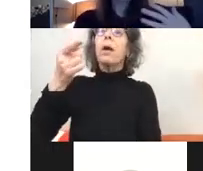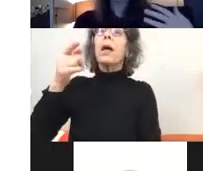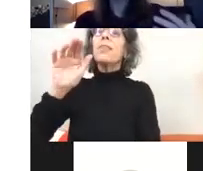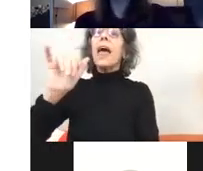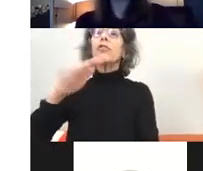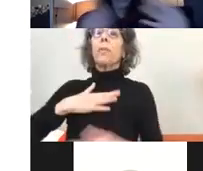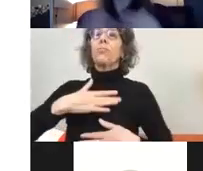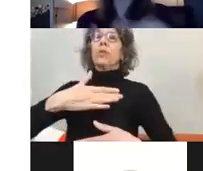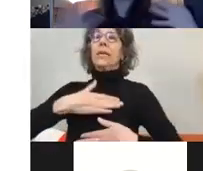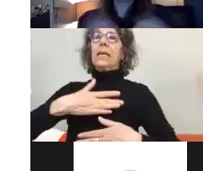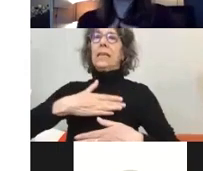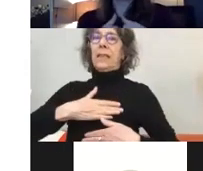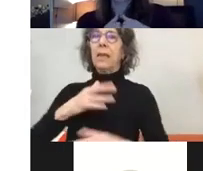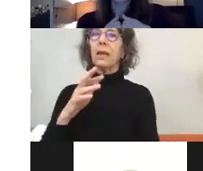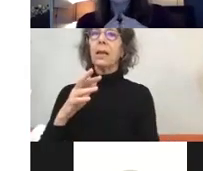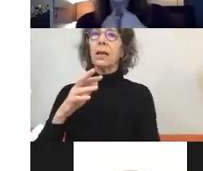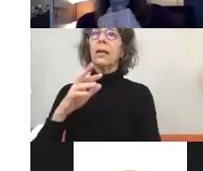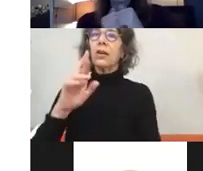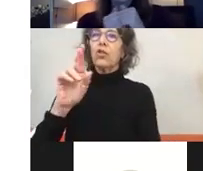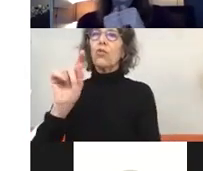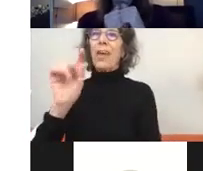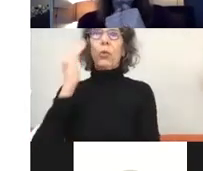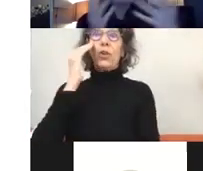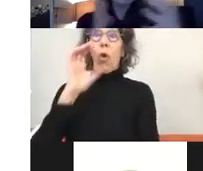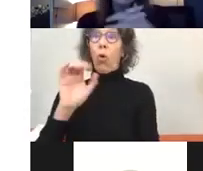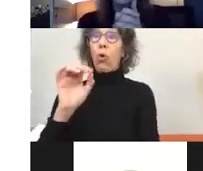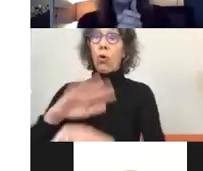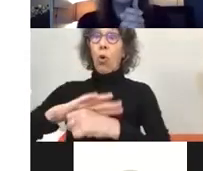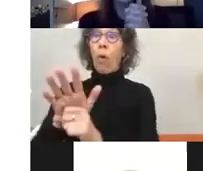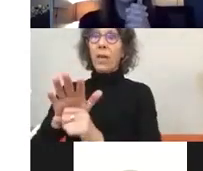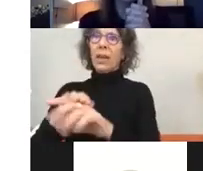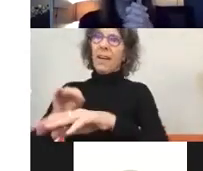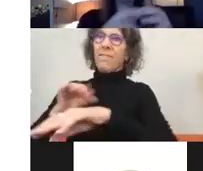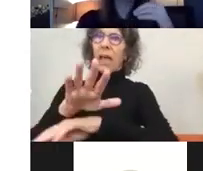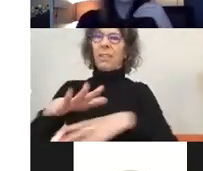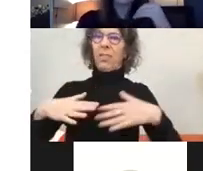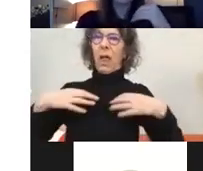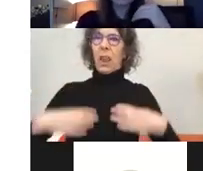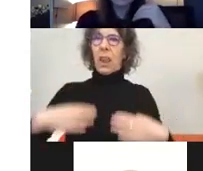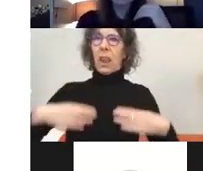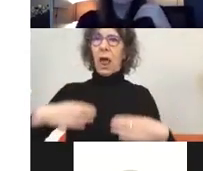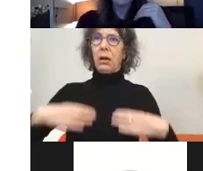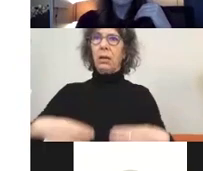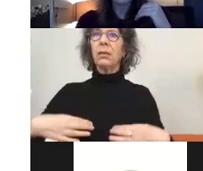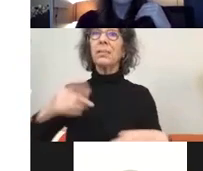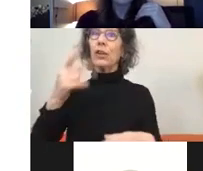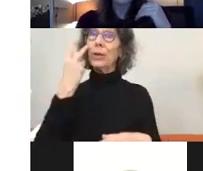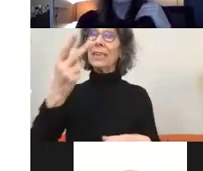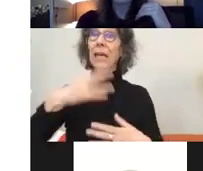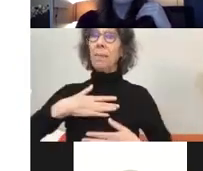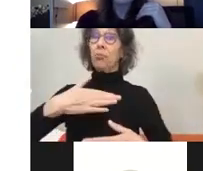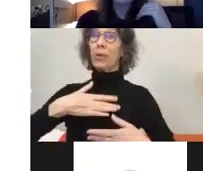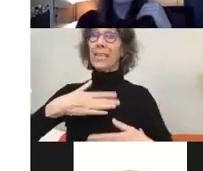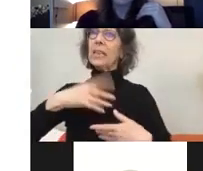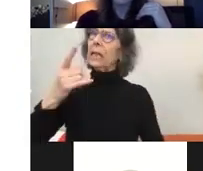that COVID affects the lungs, and in this case, you can see the breathing rate is pretty high, actually. It's